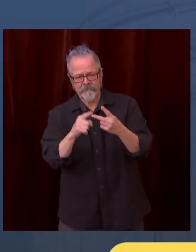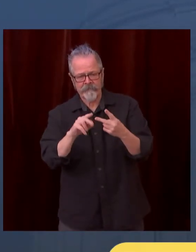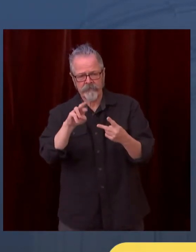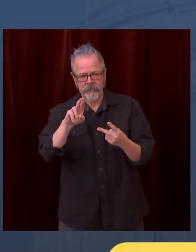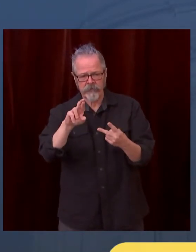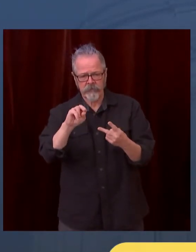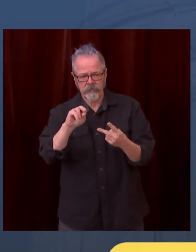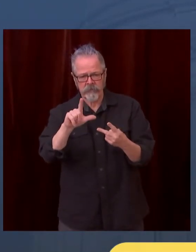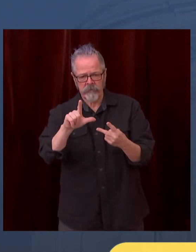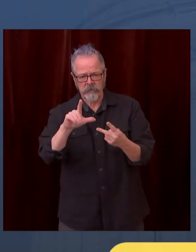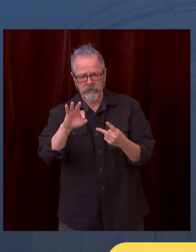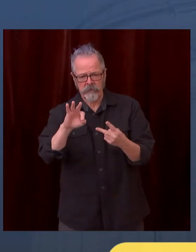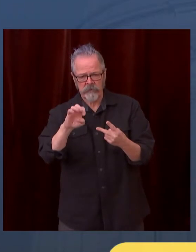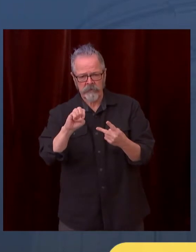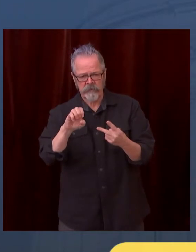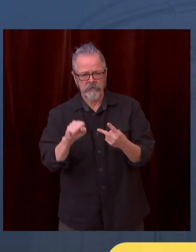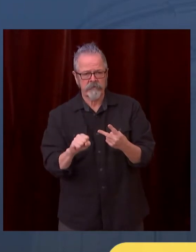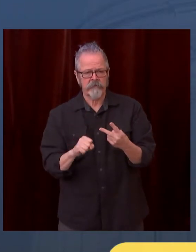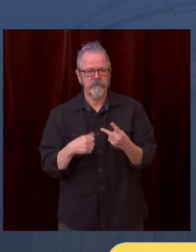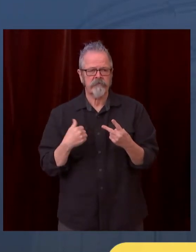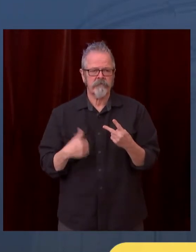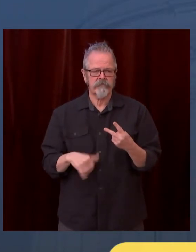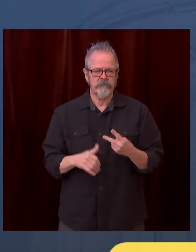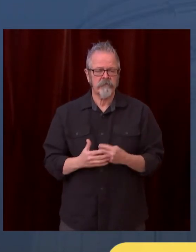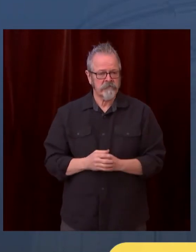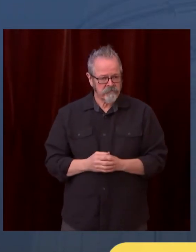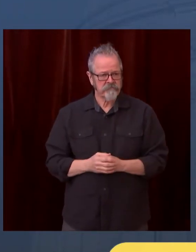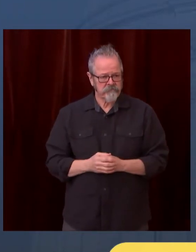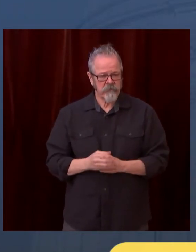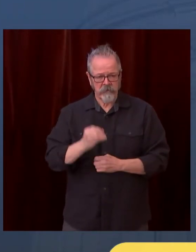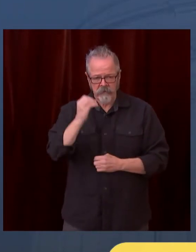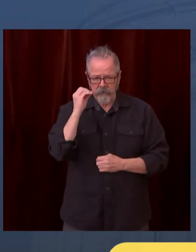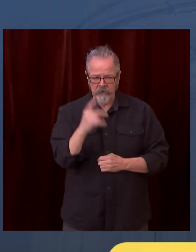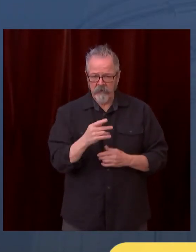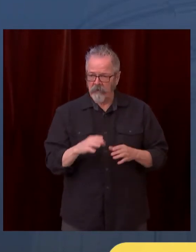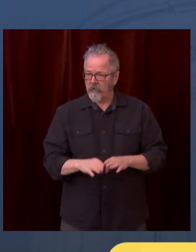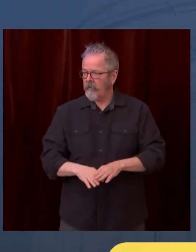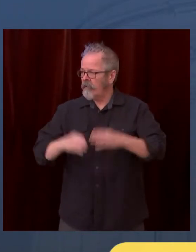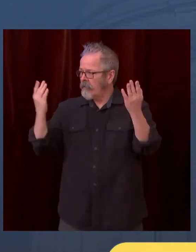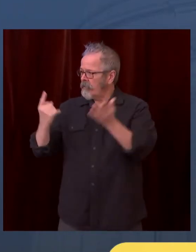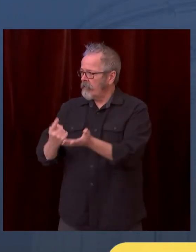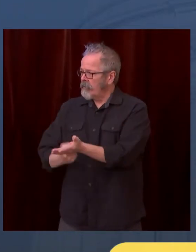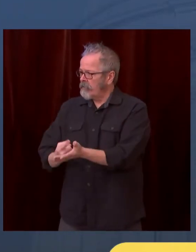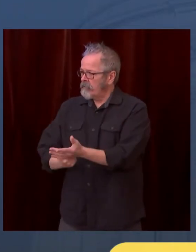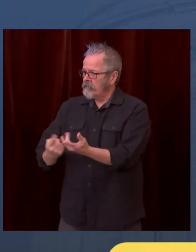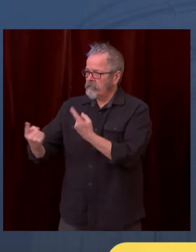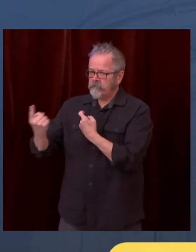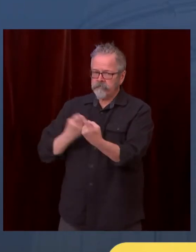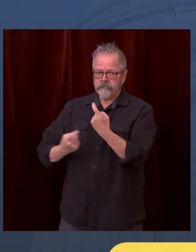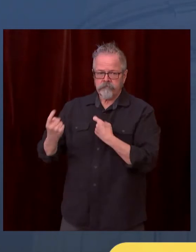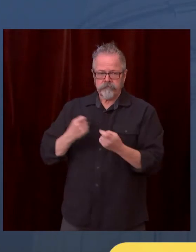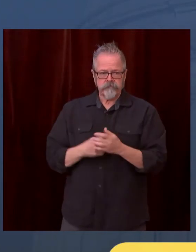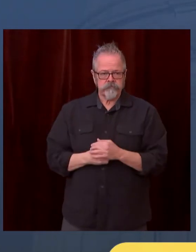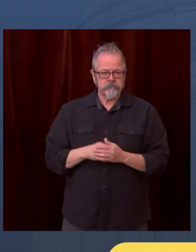David Schumacher is also joining us for questions that you might have about the budget.